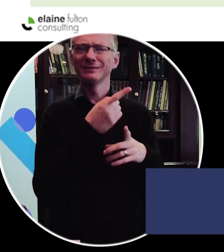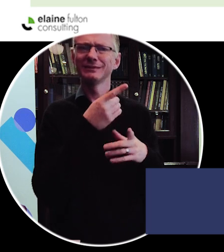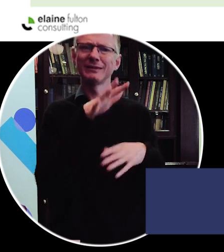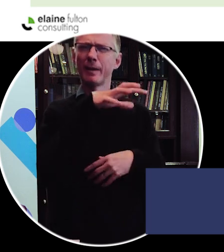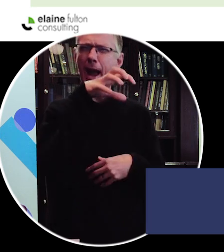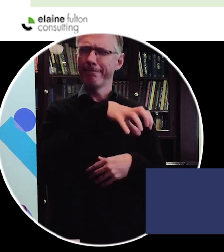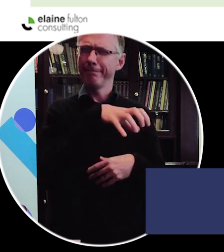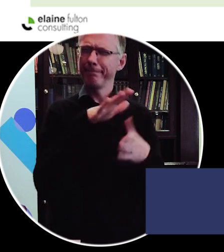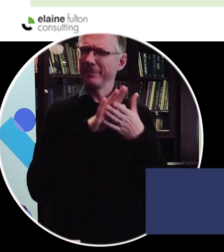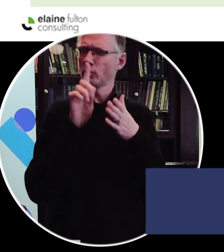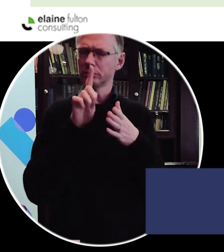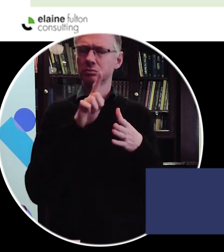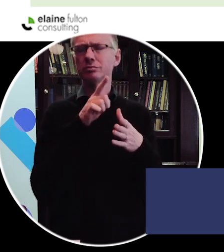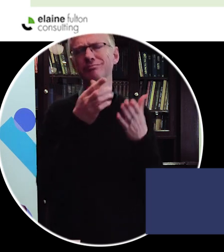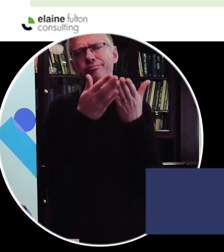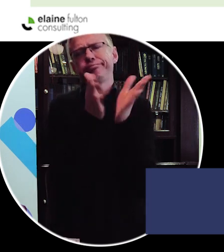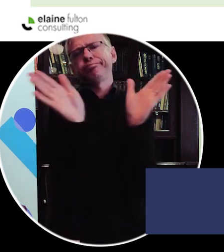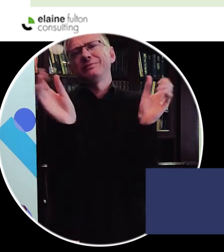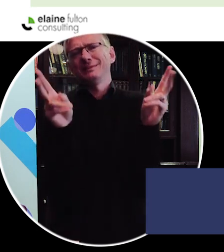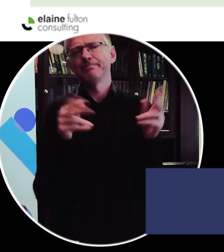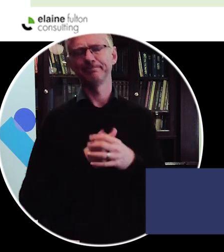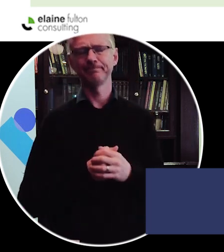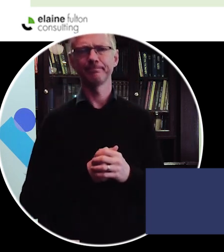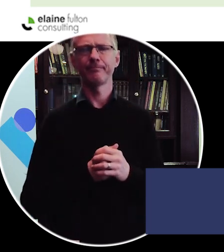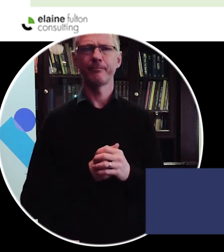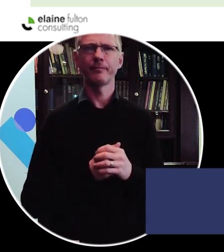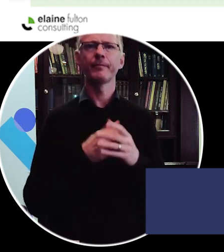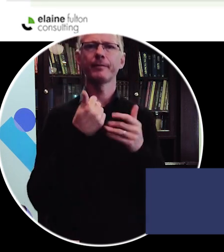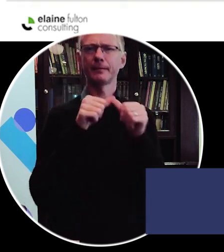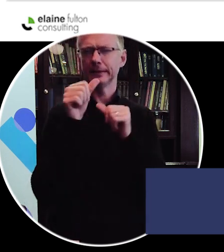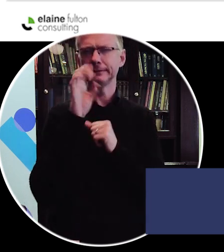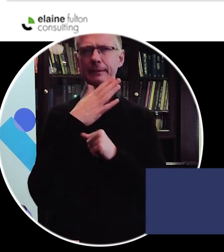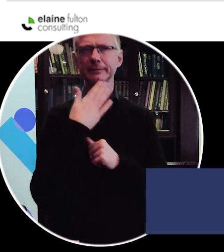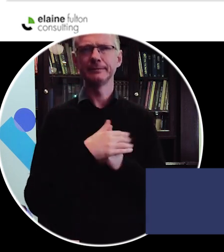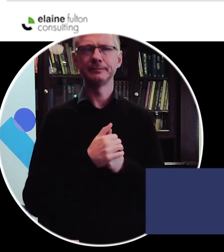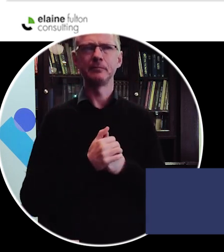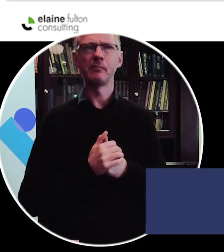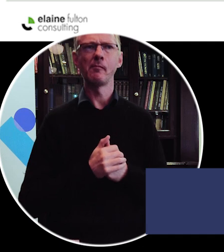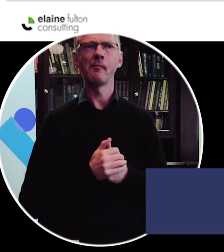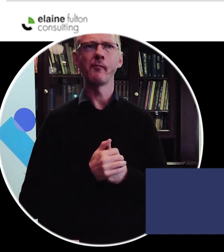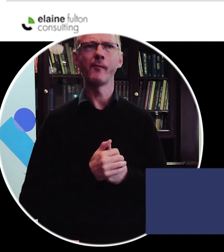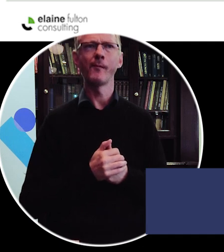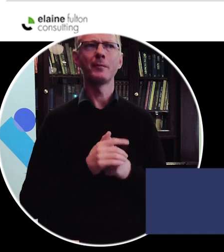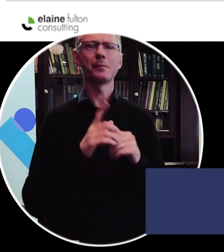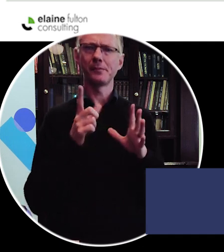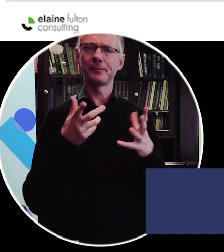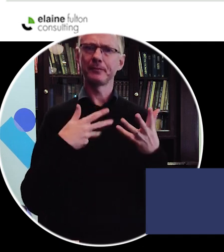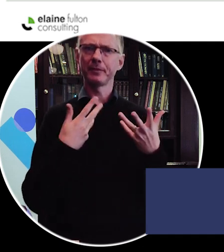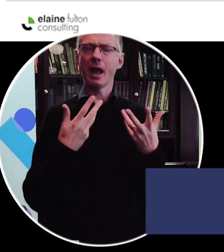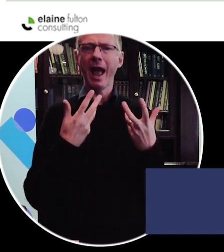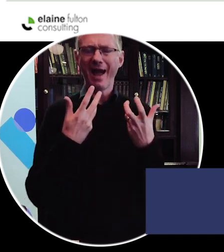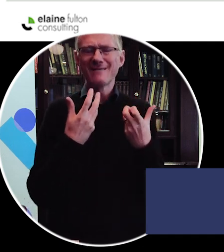mean within that wider system as well. So next slide, please. So we have tested this